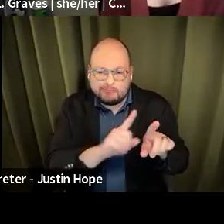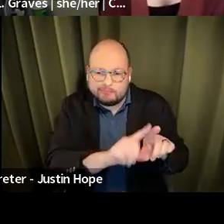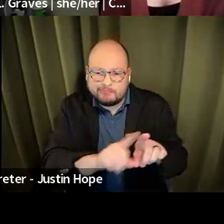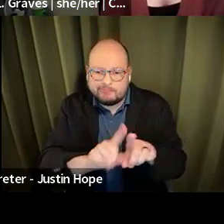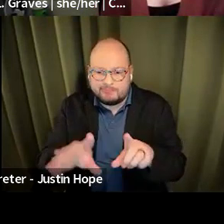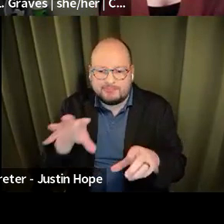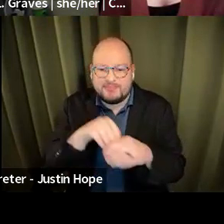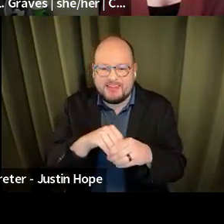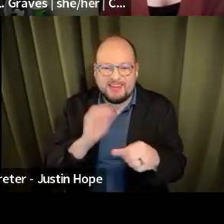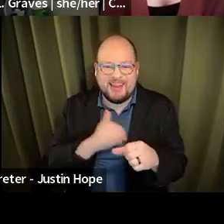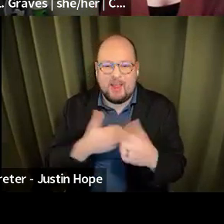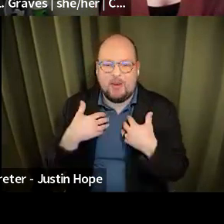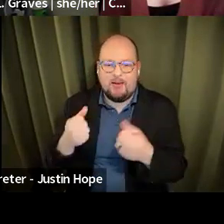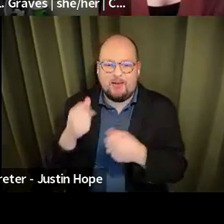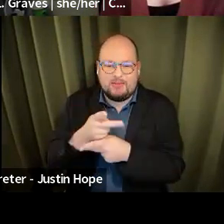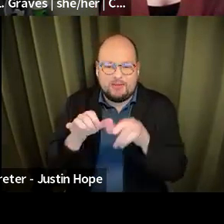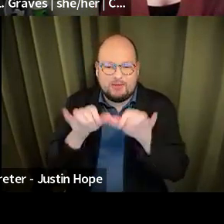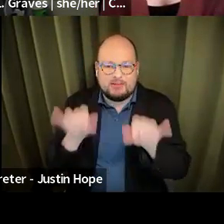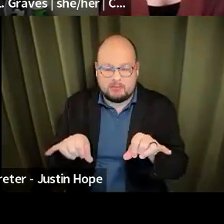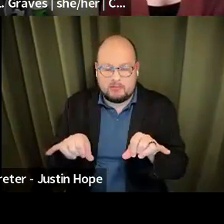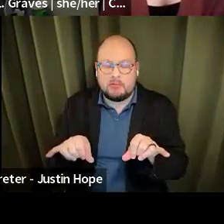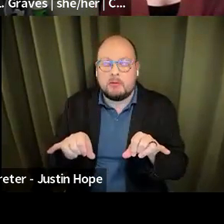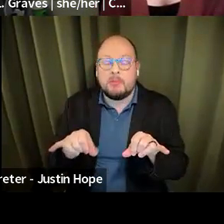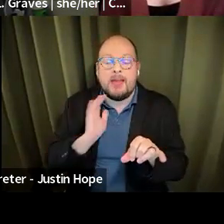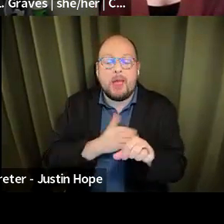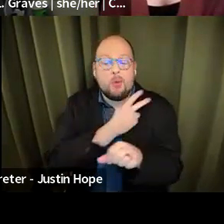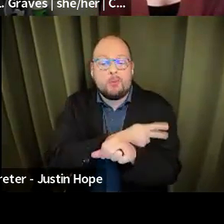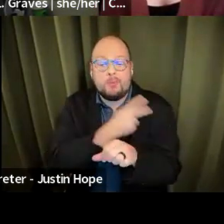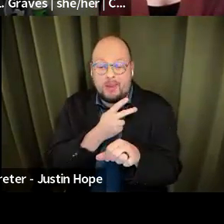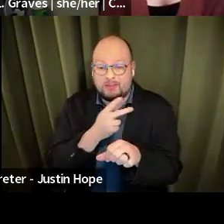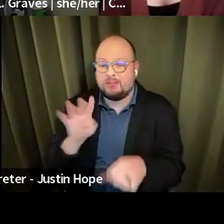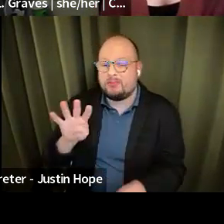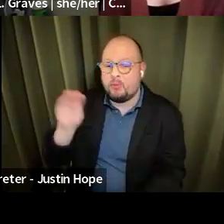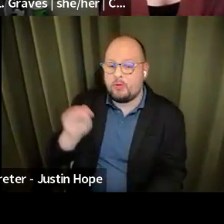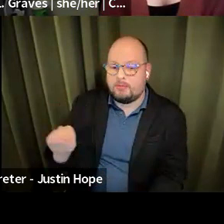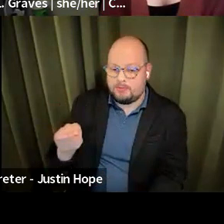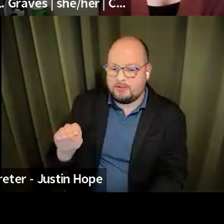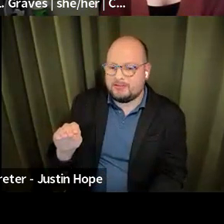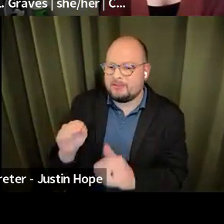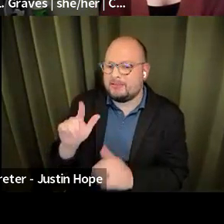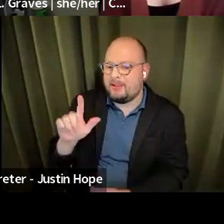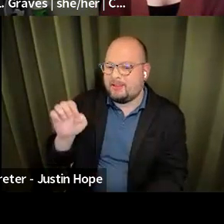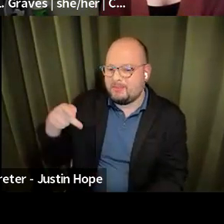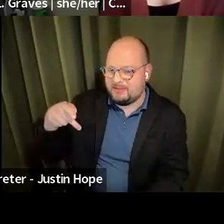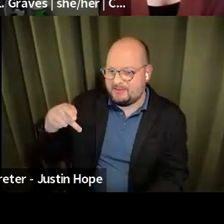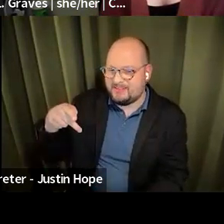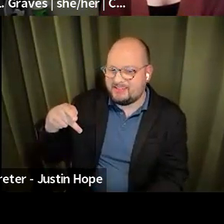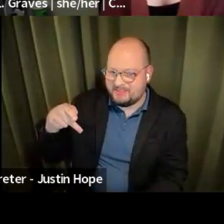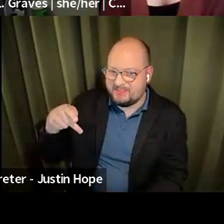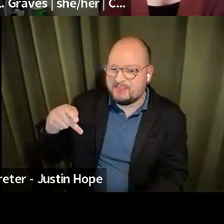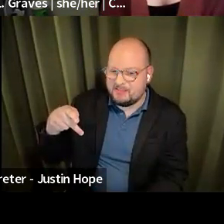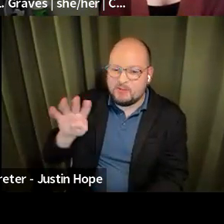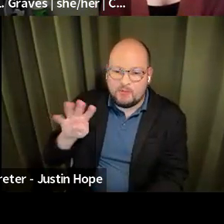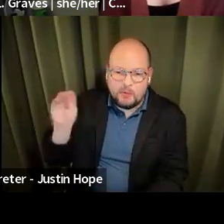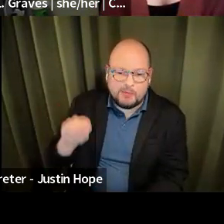Only 4% of our patients are limited English proficient. So we do have a program